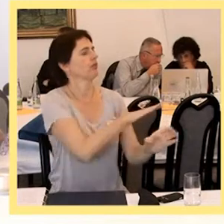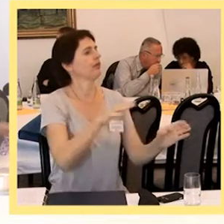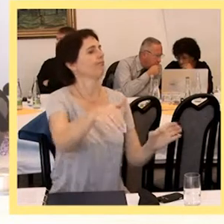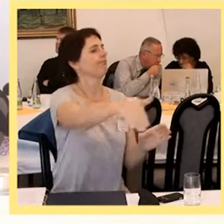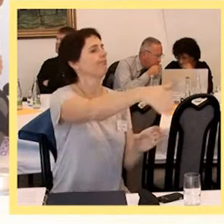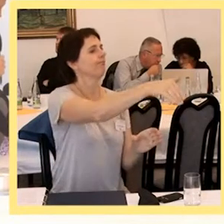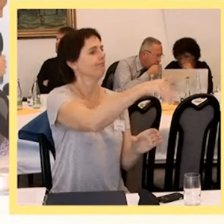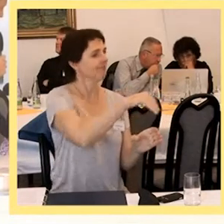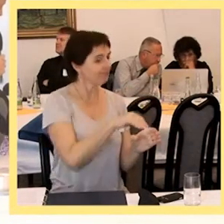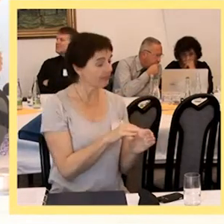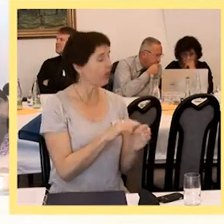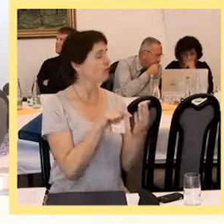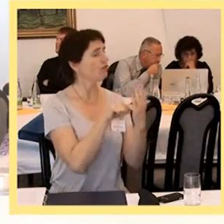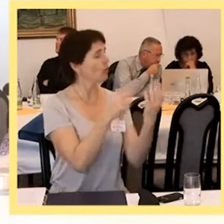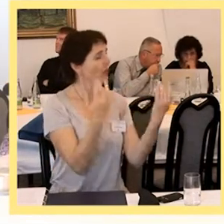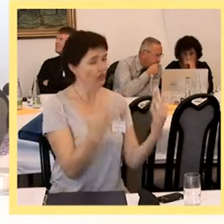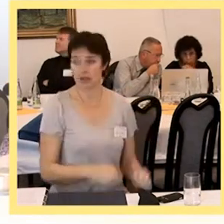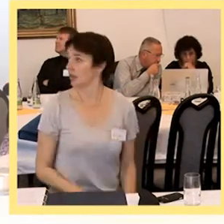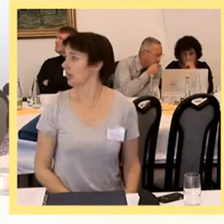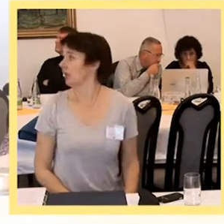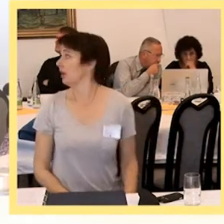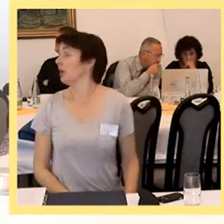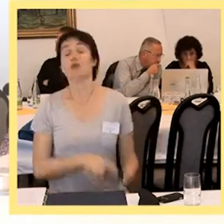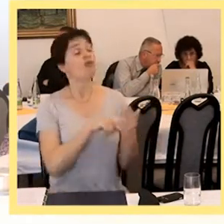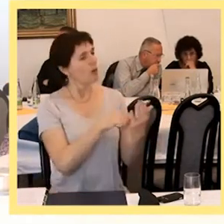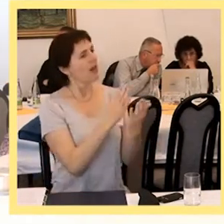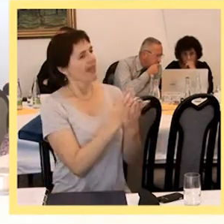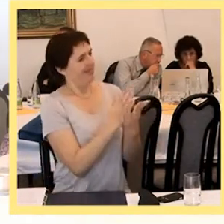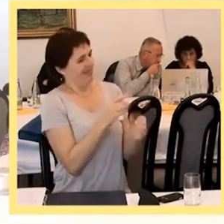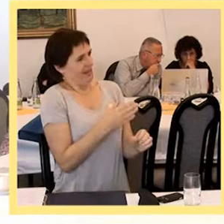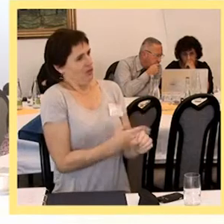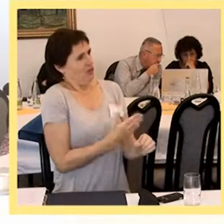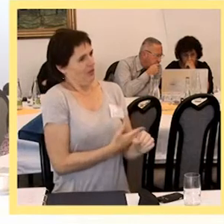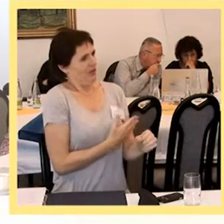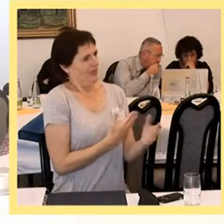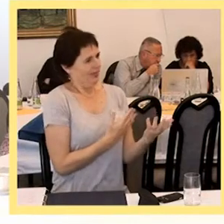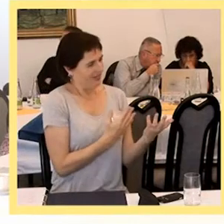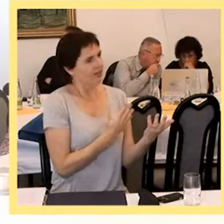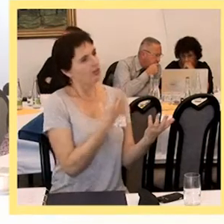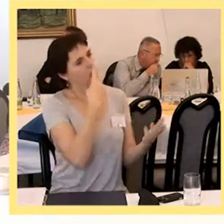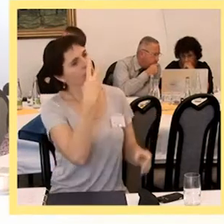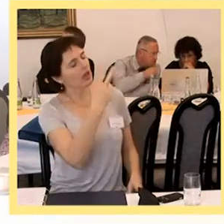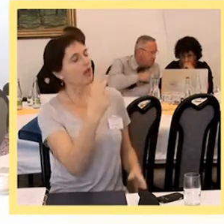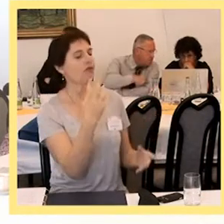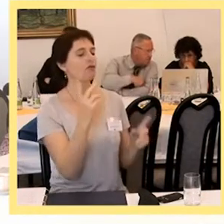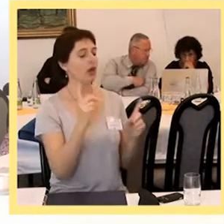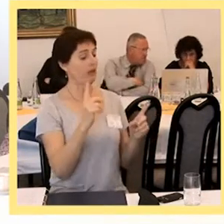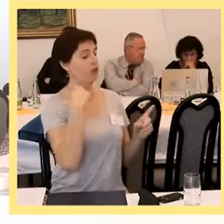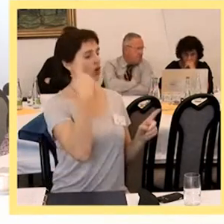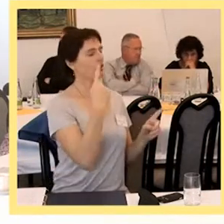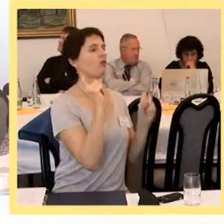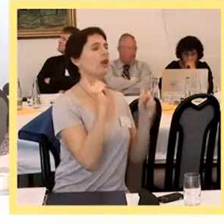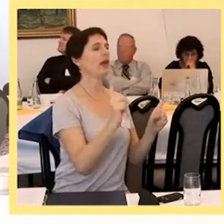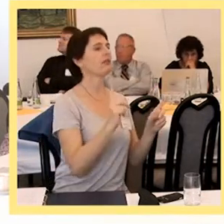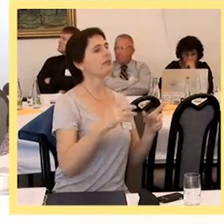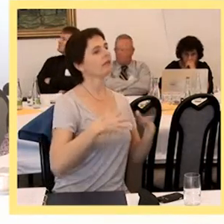So what was it all about? Well, the aim of the exercise, as stated here, was to look at the preparedness of health services in London and